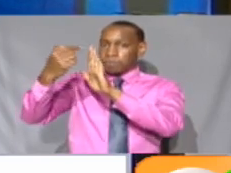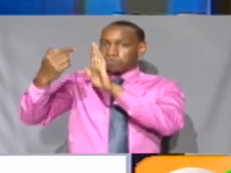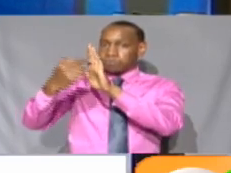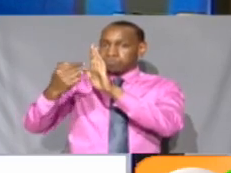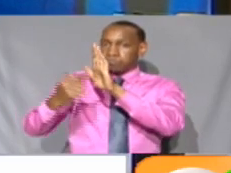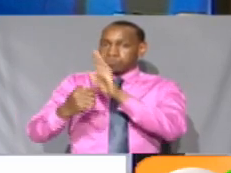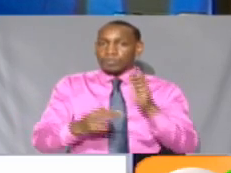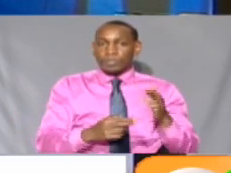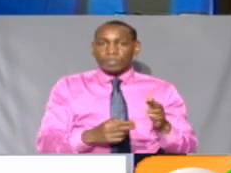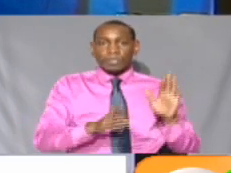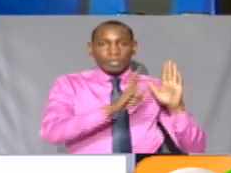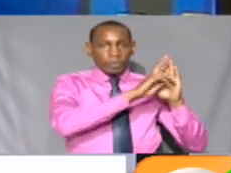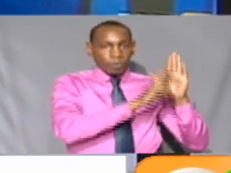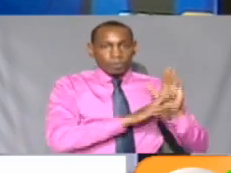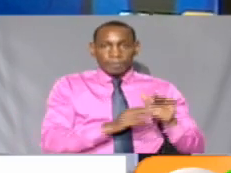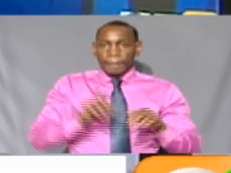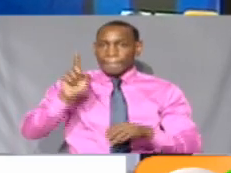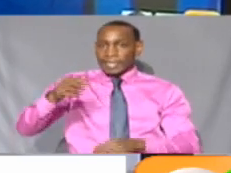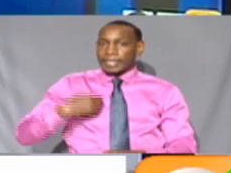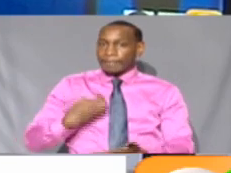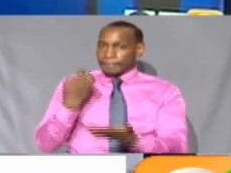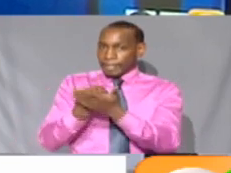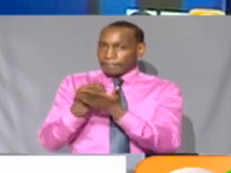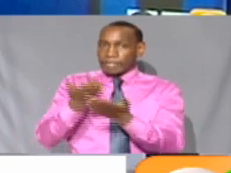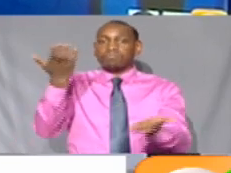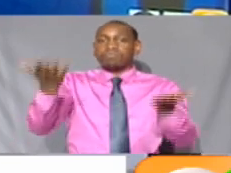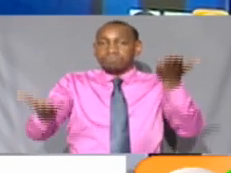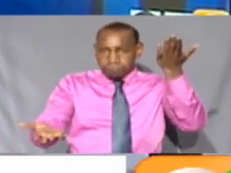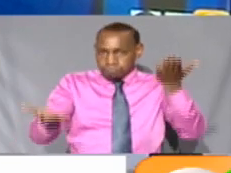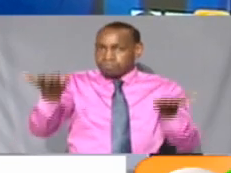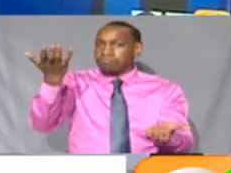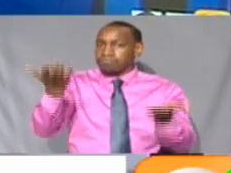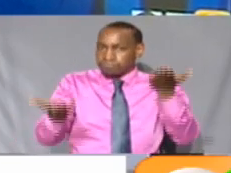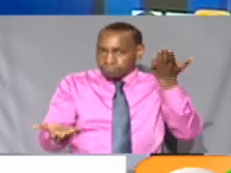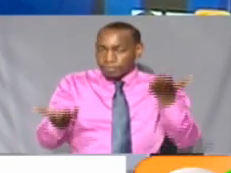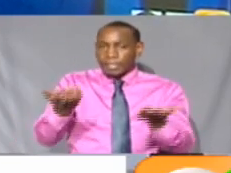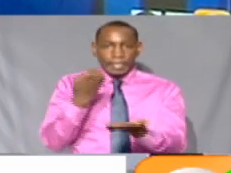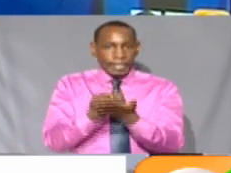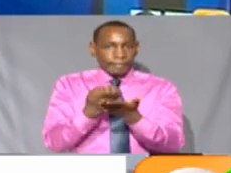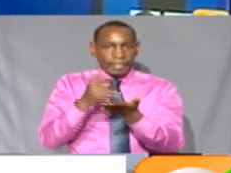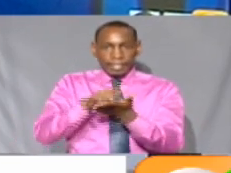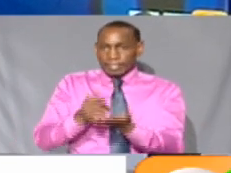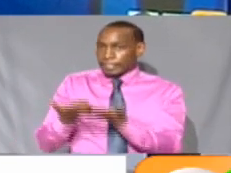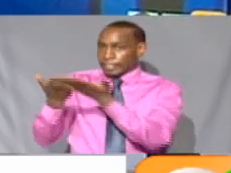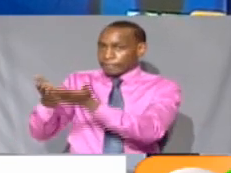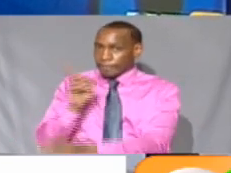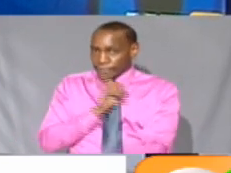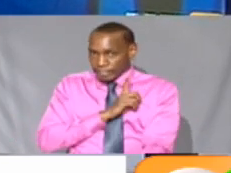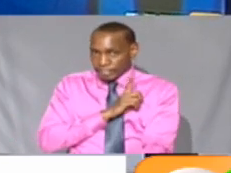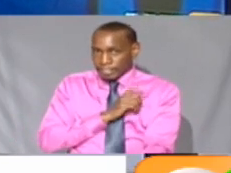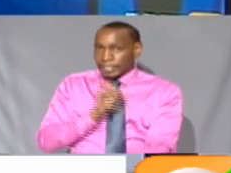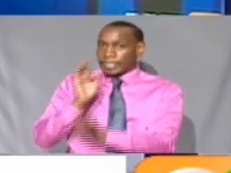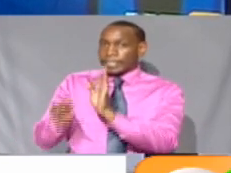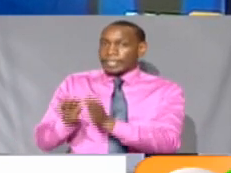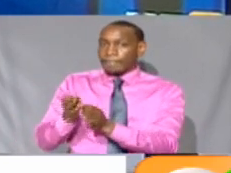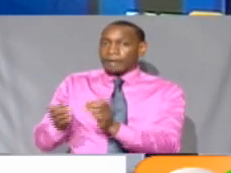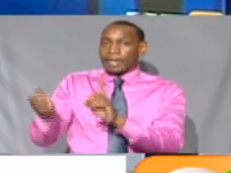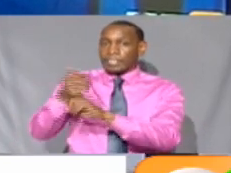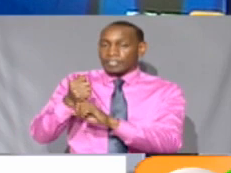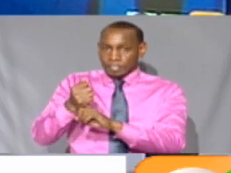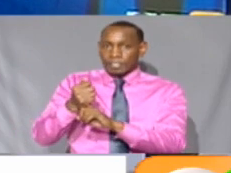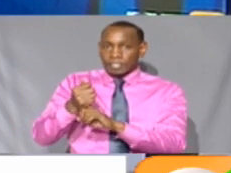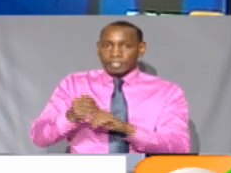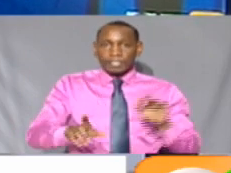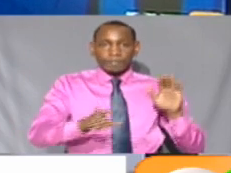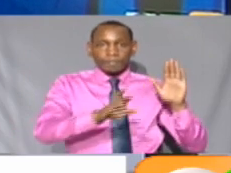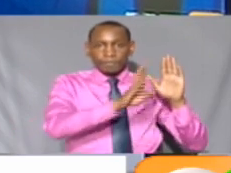of rules subject to evidence. They assess the evidence that is presented to them, whether they meet the threshold of a